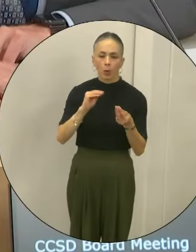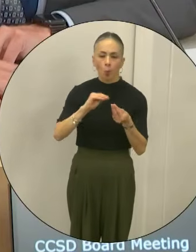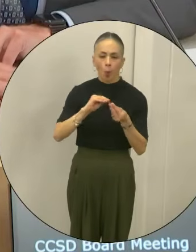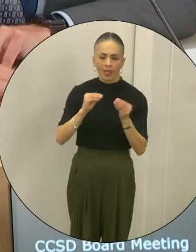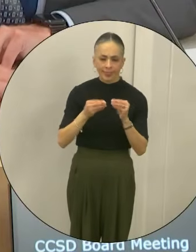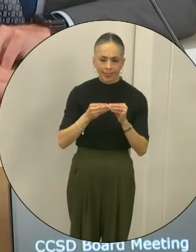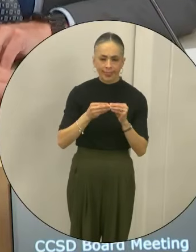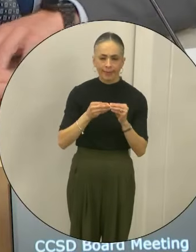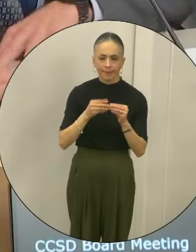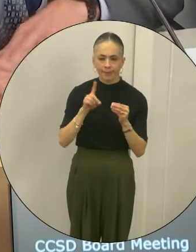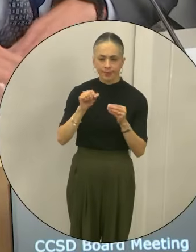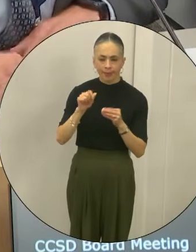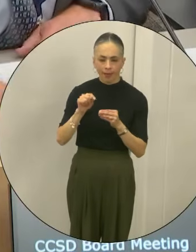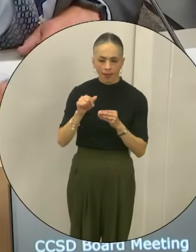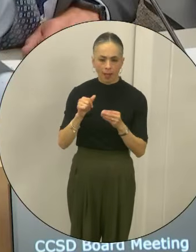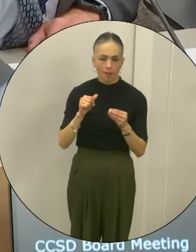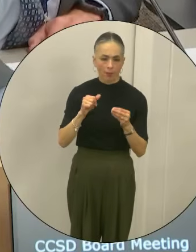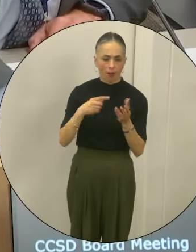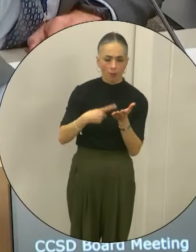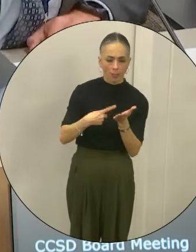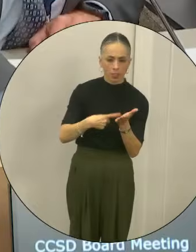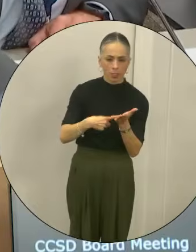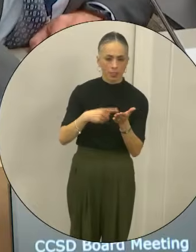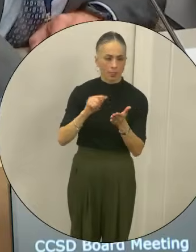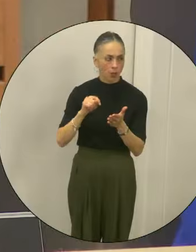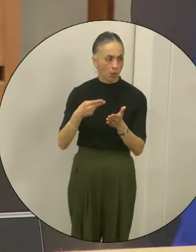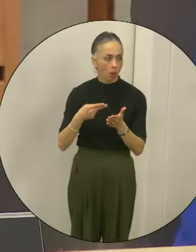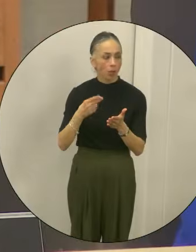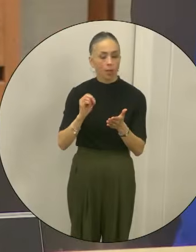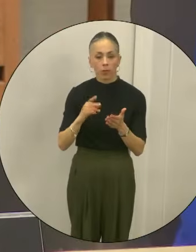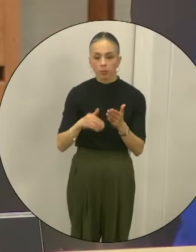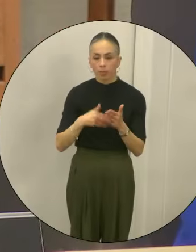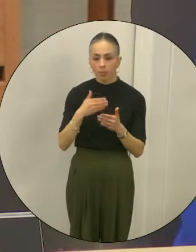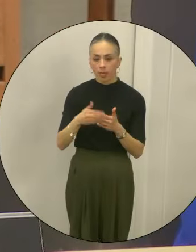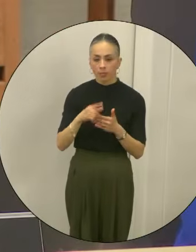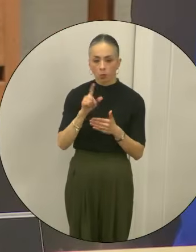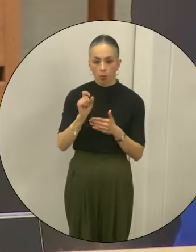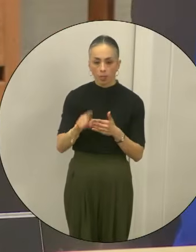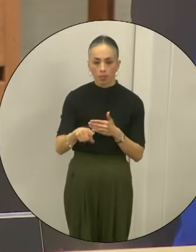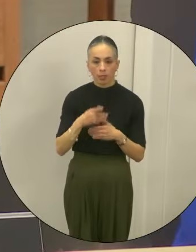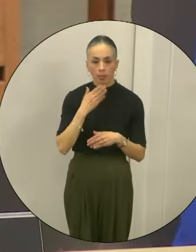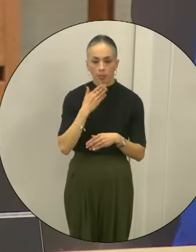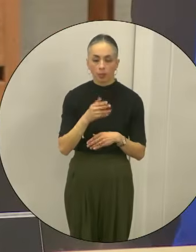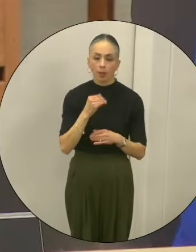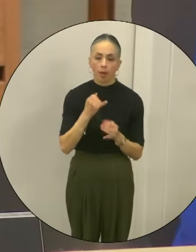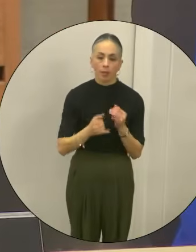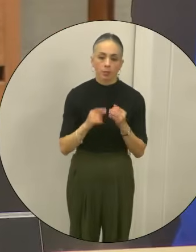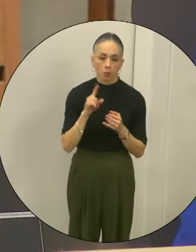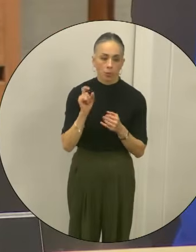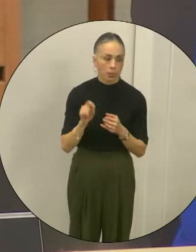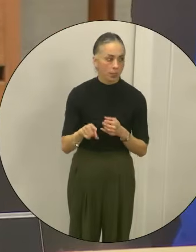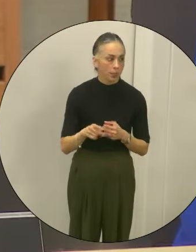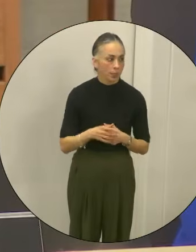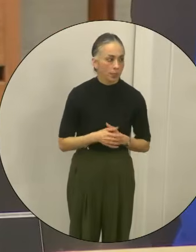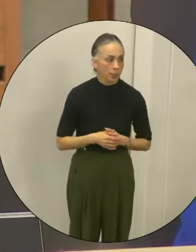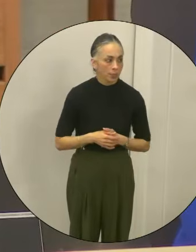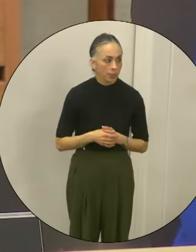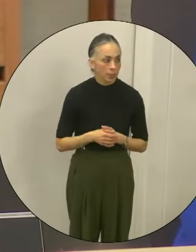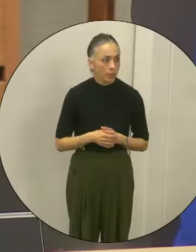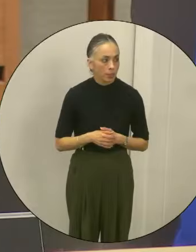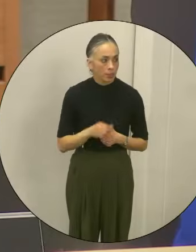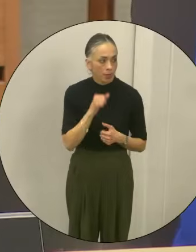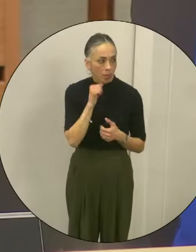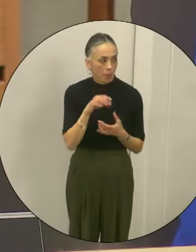have the conversations within the town halls. You read my mind. That was going to be my next question. Thank you. Last question, and it's